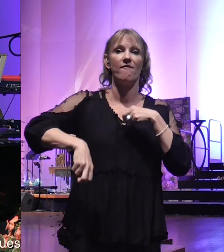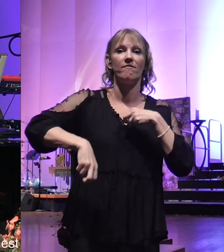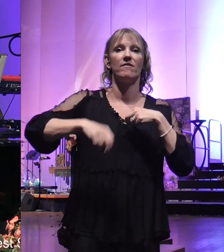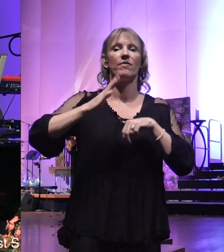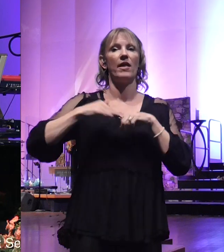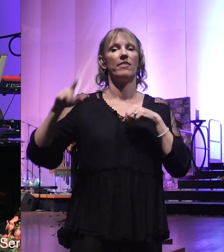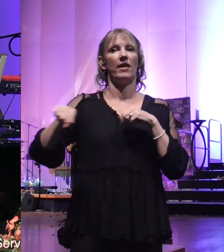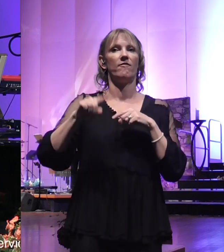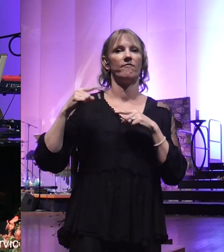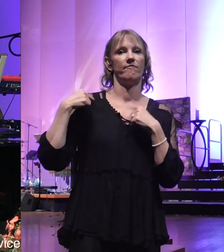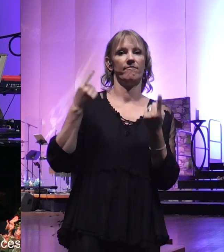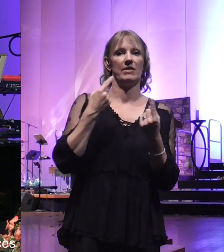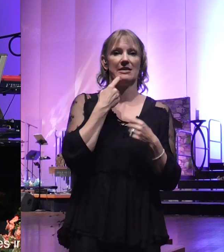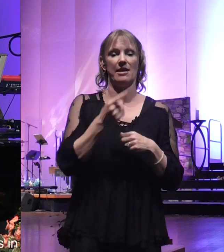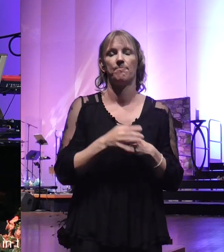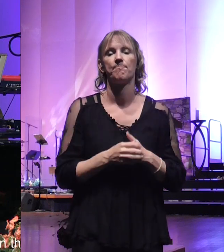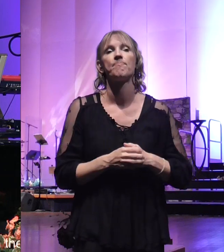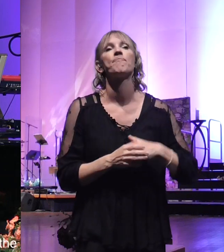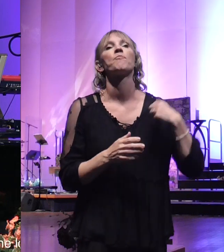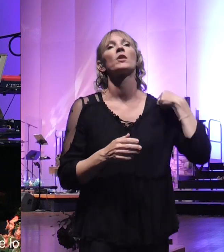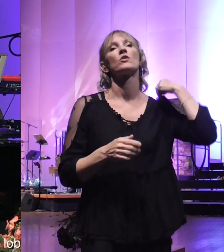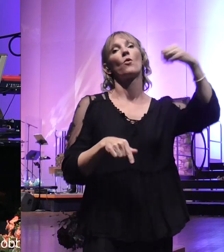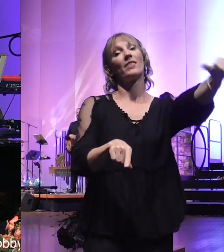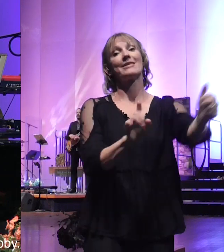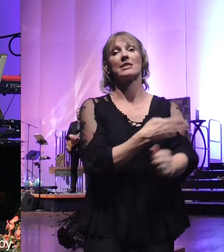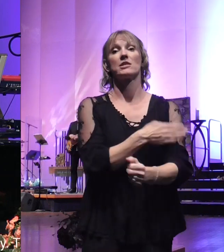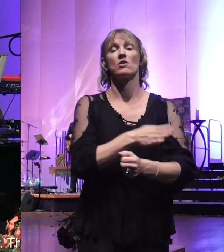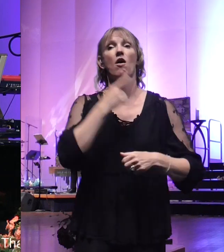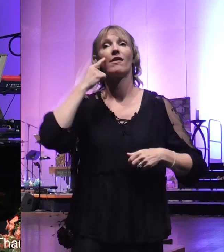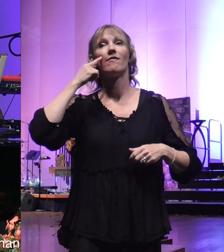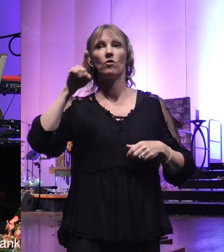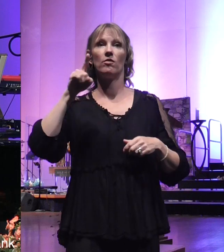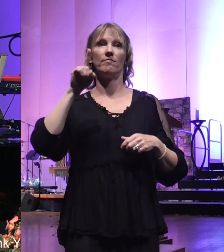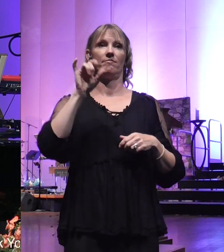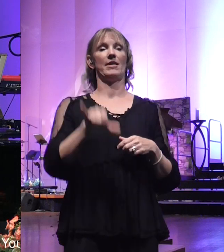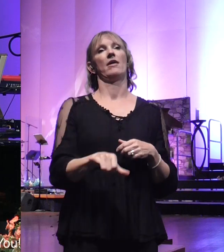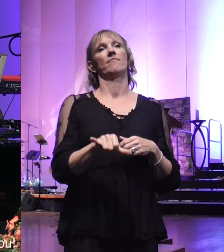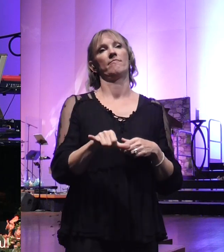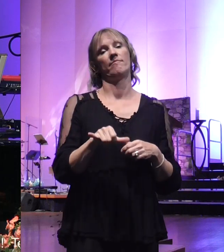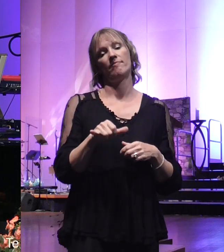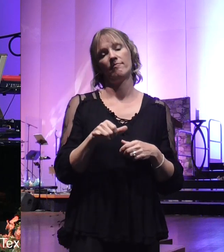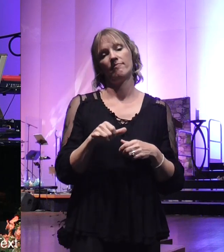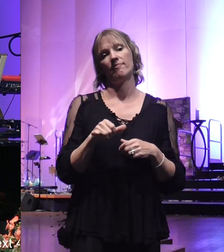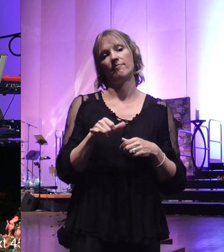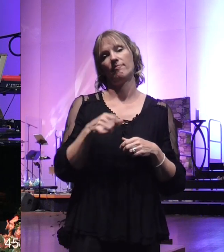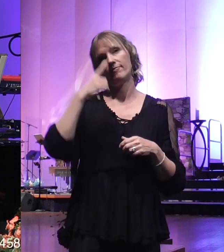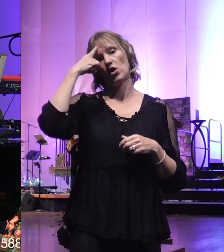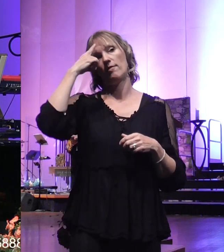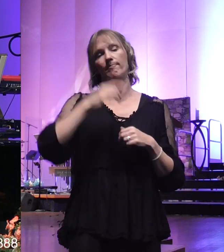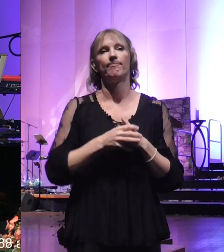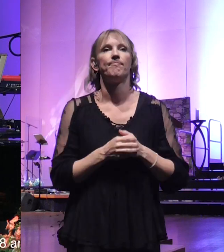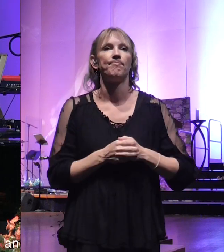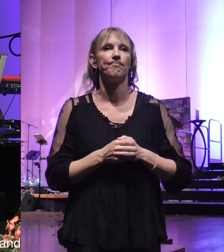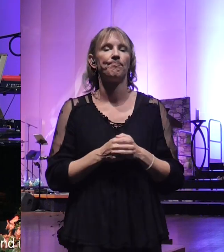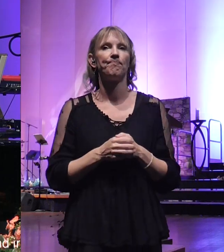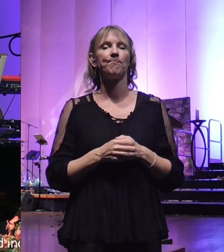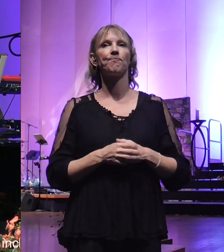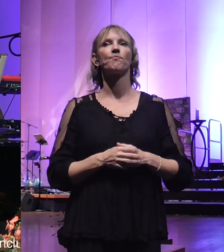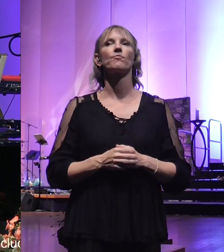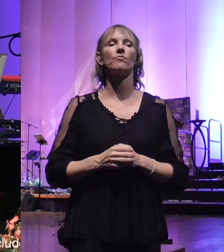on. So this is a song that was born from that thought.